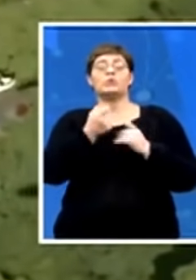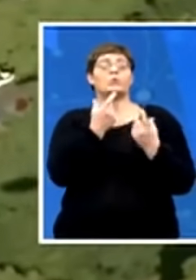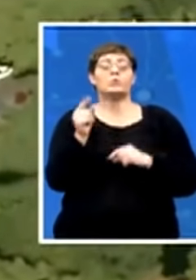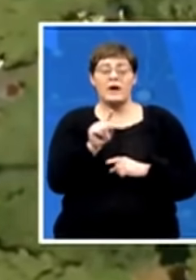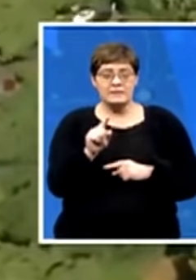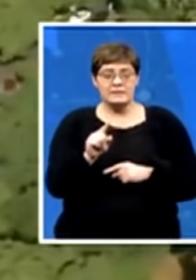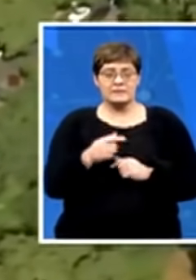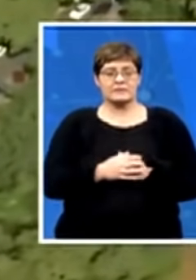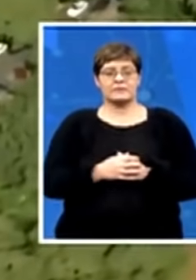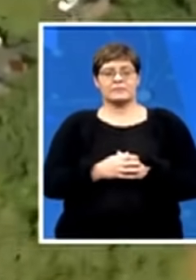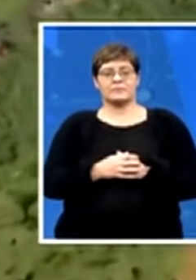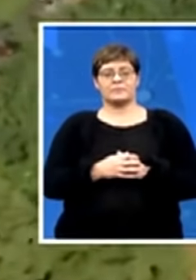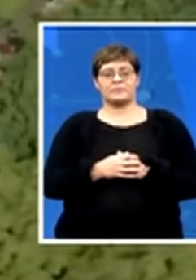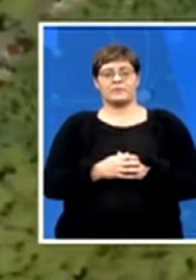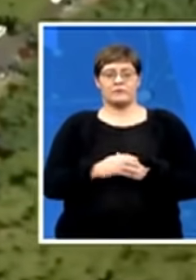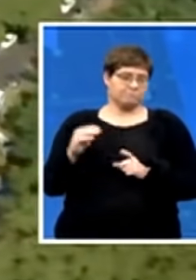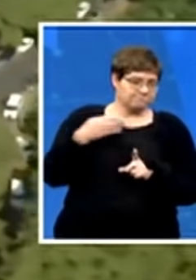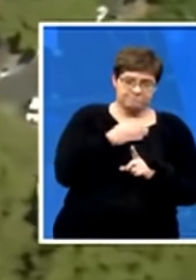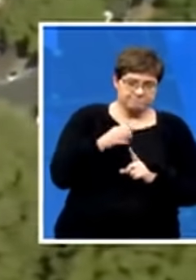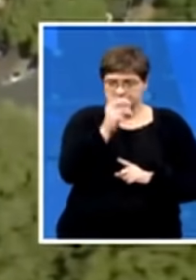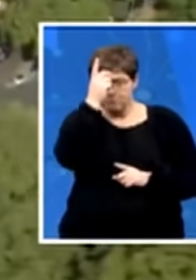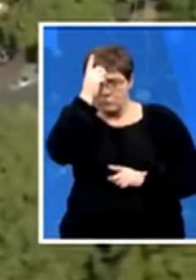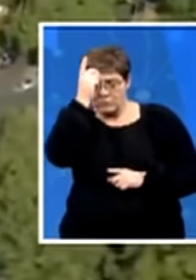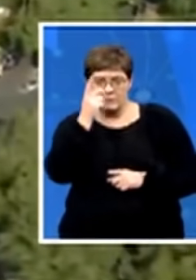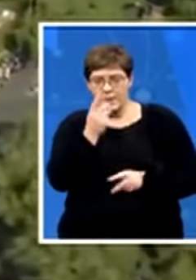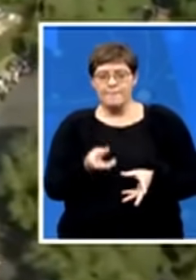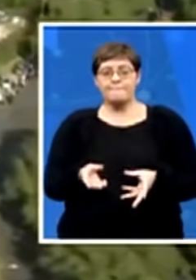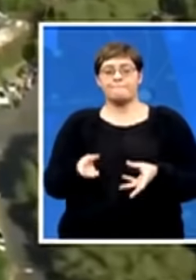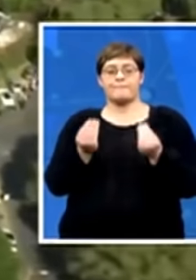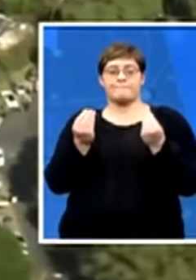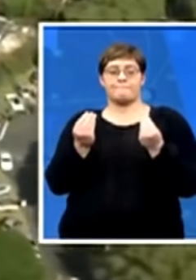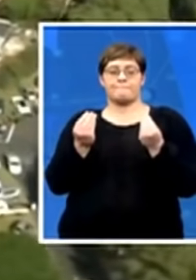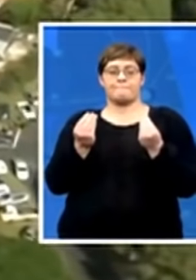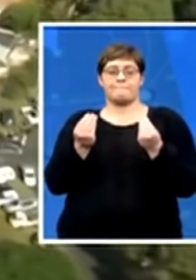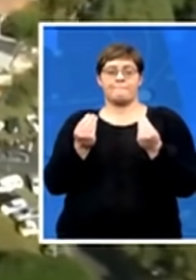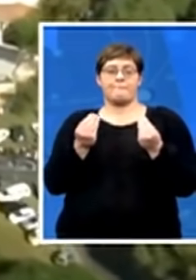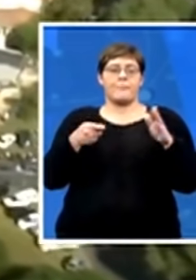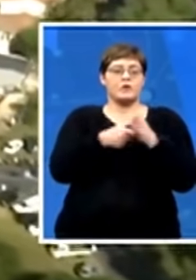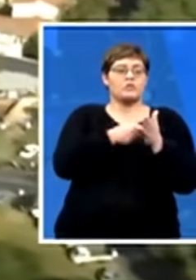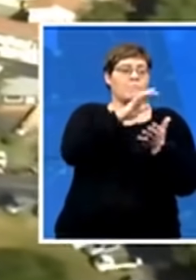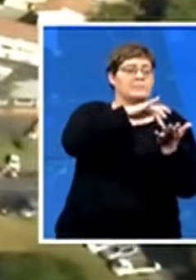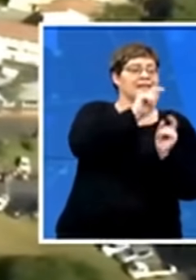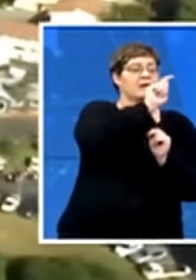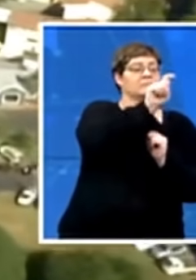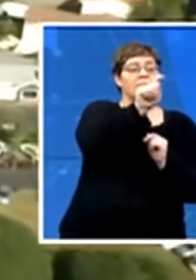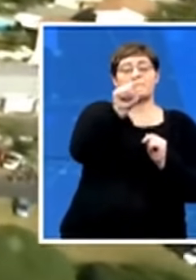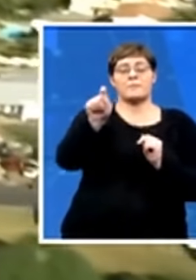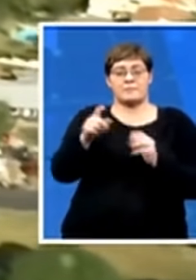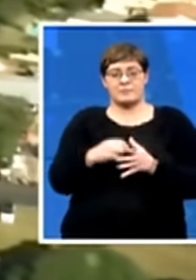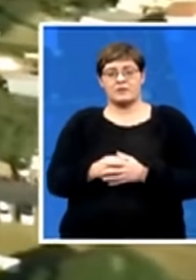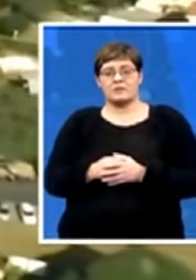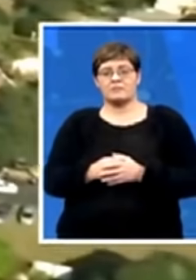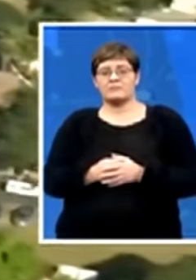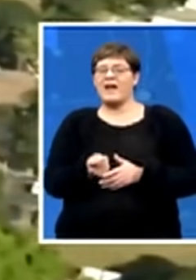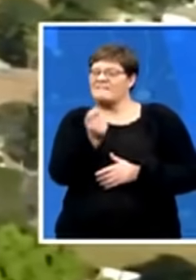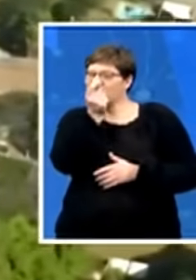Durban and try and get to as many shopping centres as they can. I'm told that there are only a few shopping centres